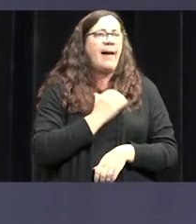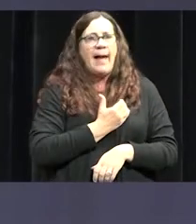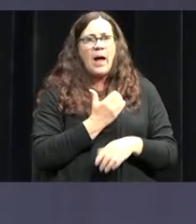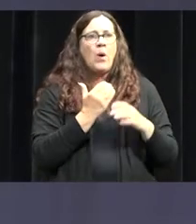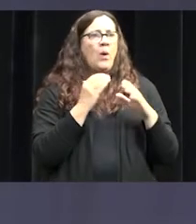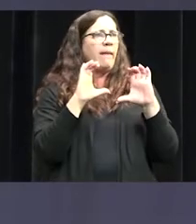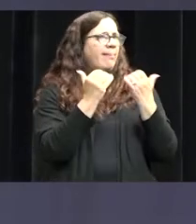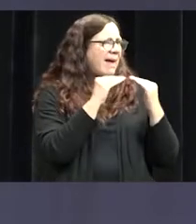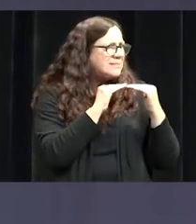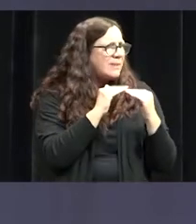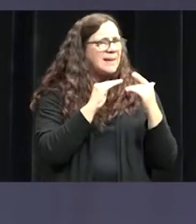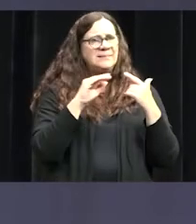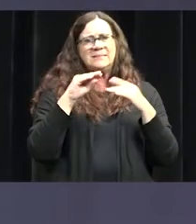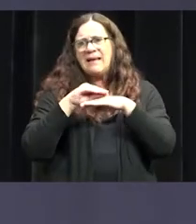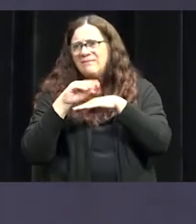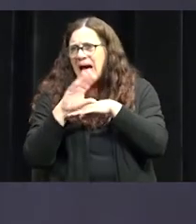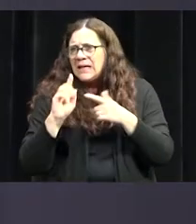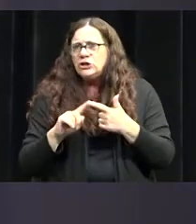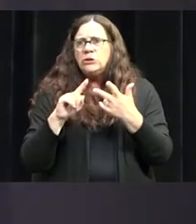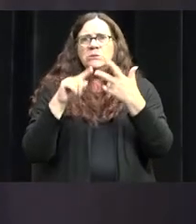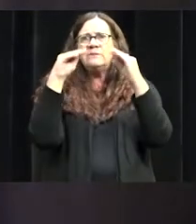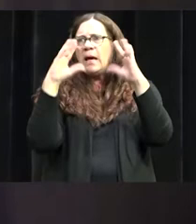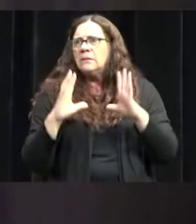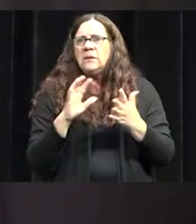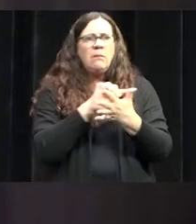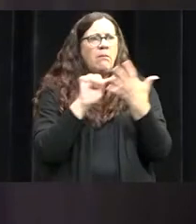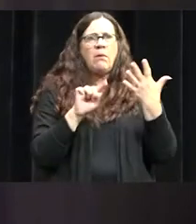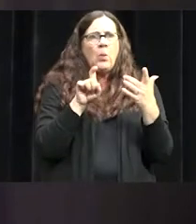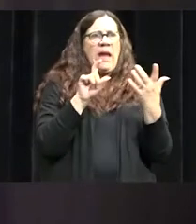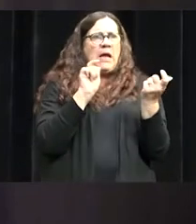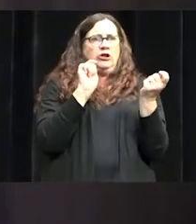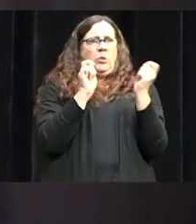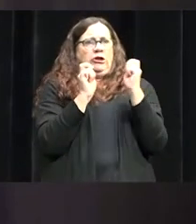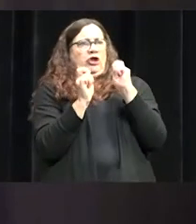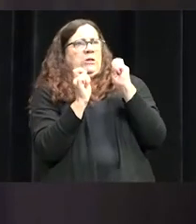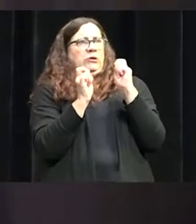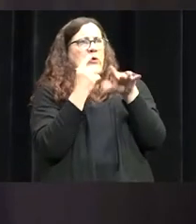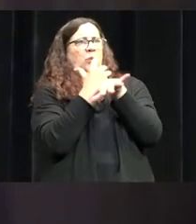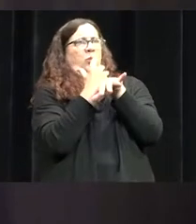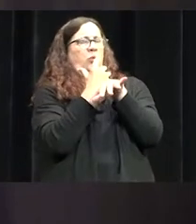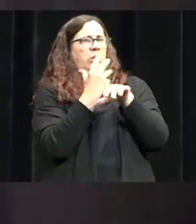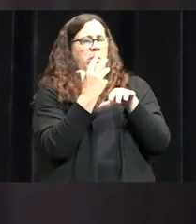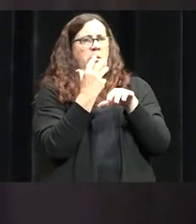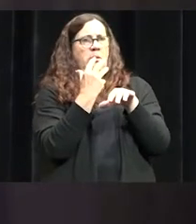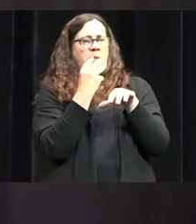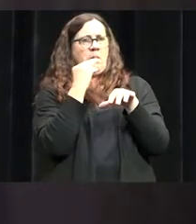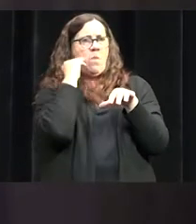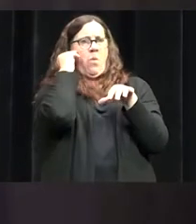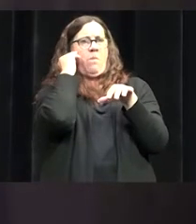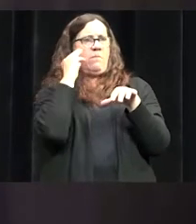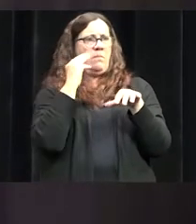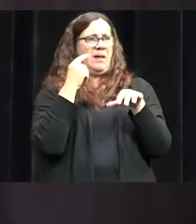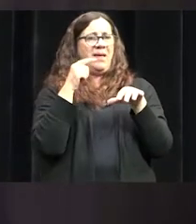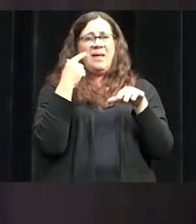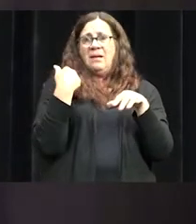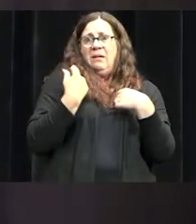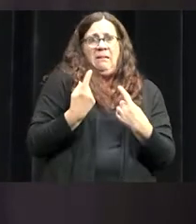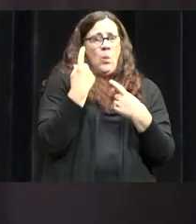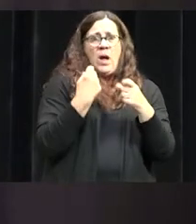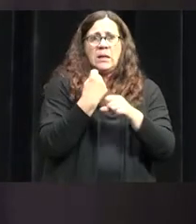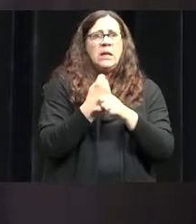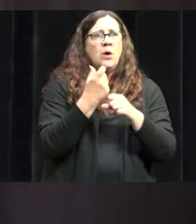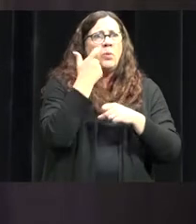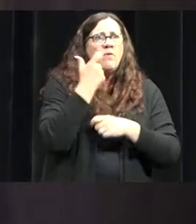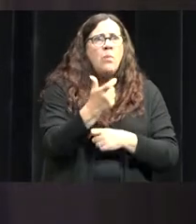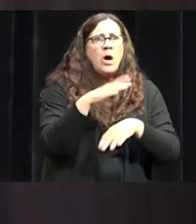forum that we all had to adjust to this past year we have witnessed horrors play out on our television some days were